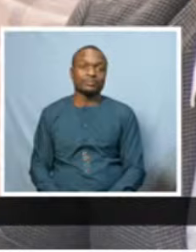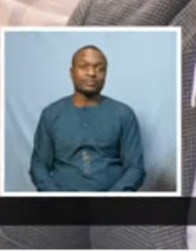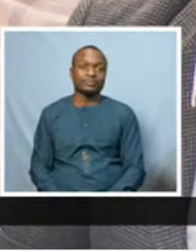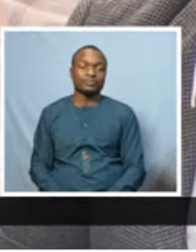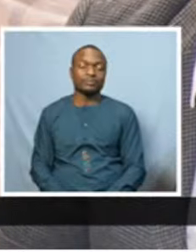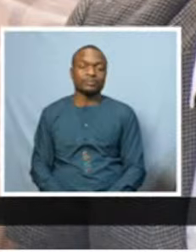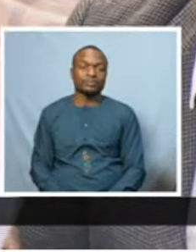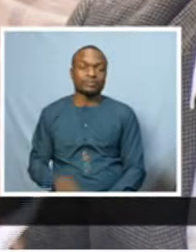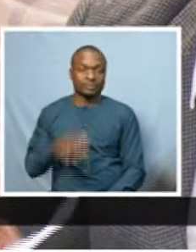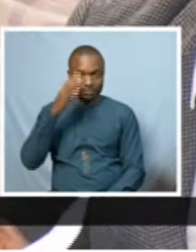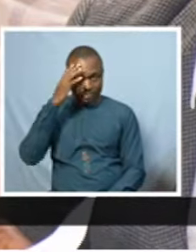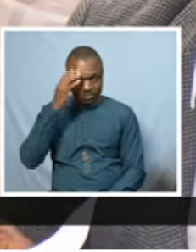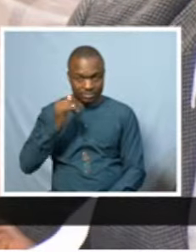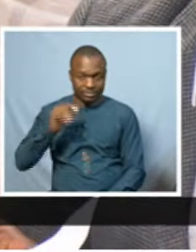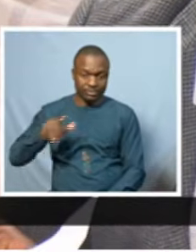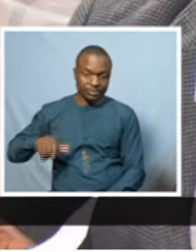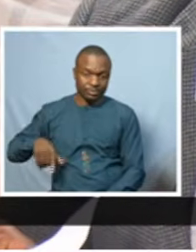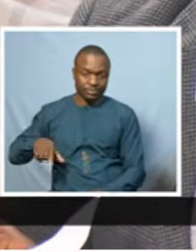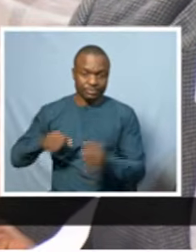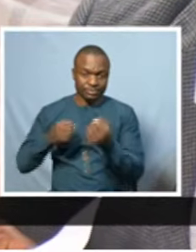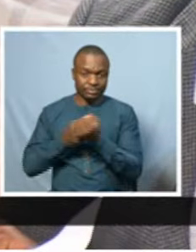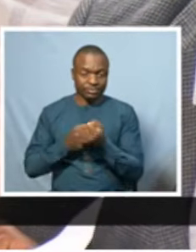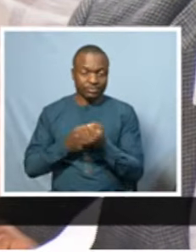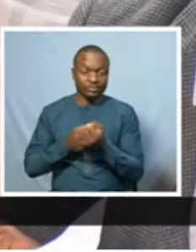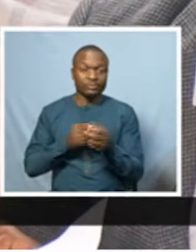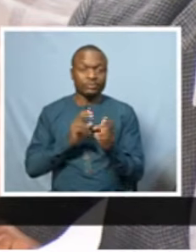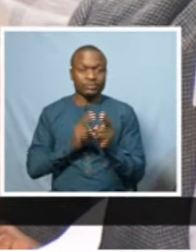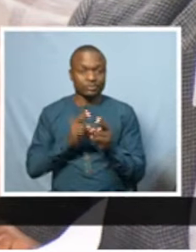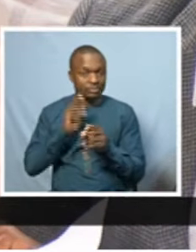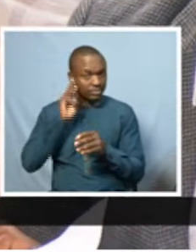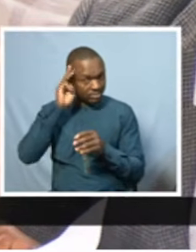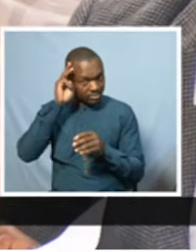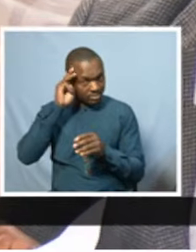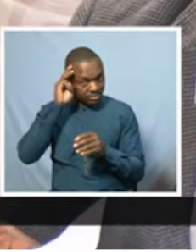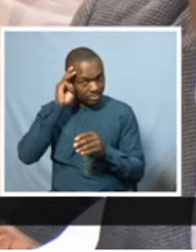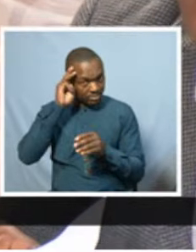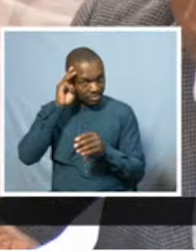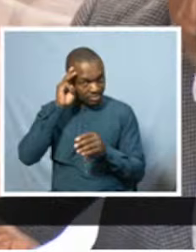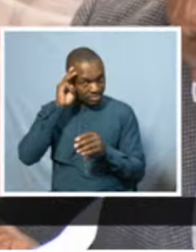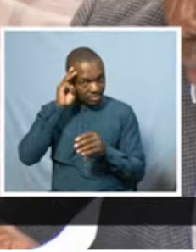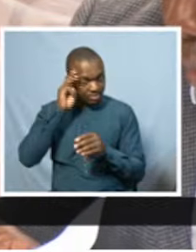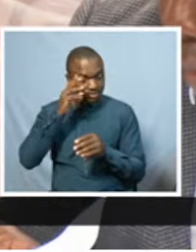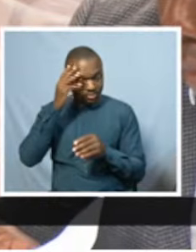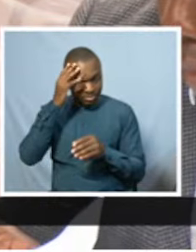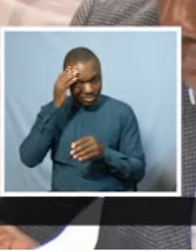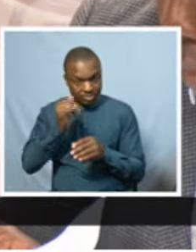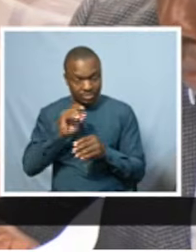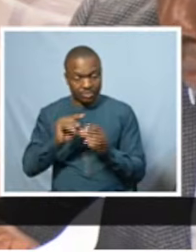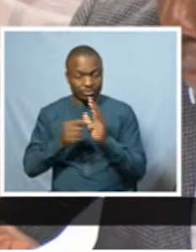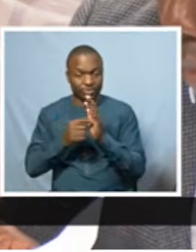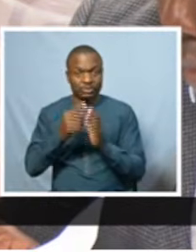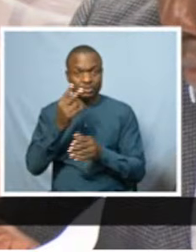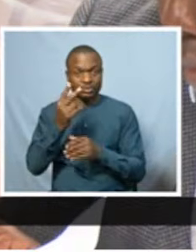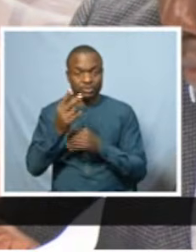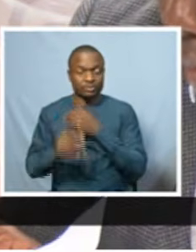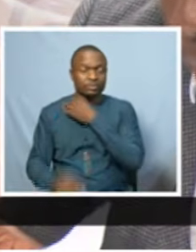Hence the delayed in funding, the response from the ministry. Hence that bullet number 2.